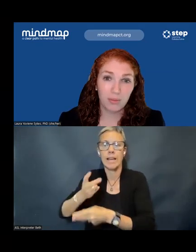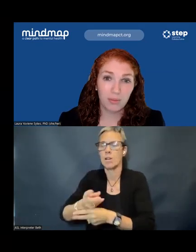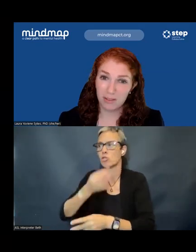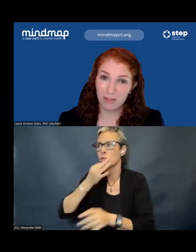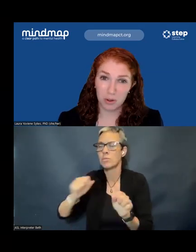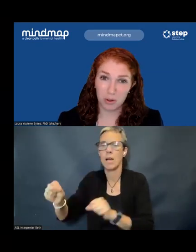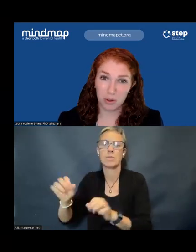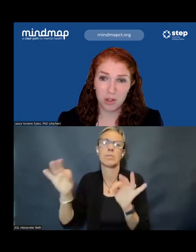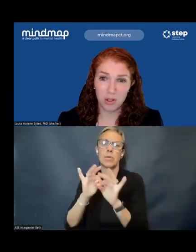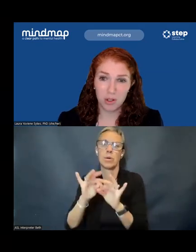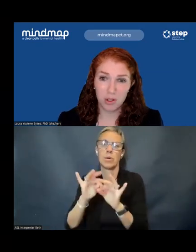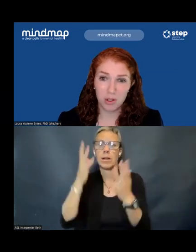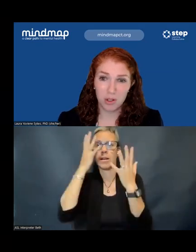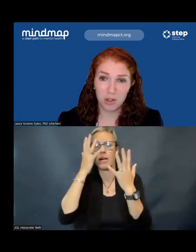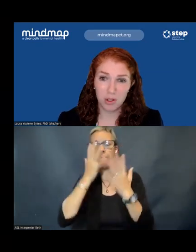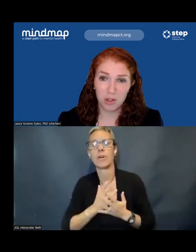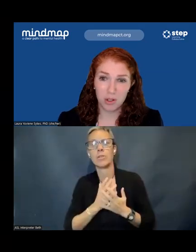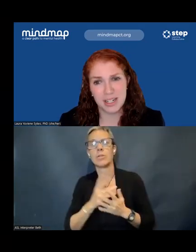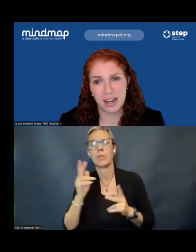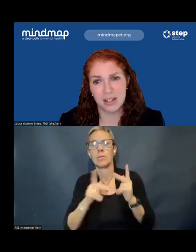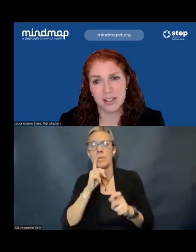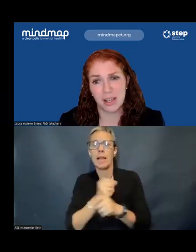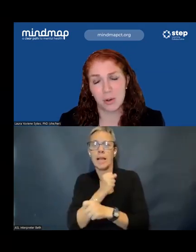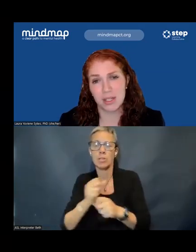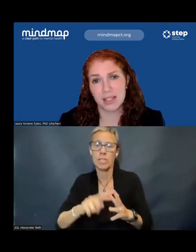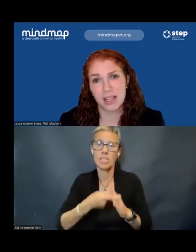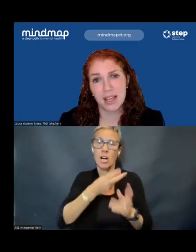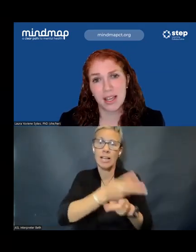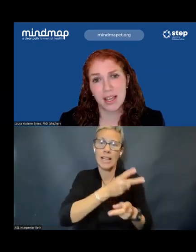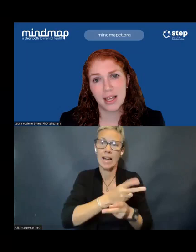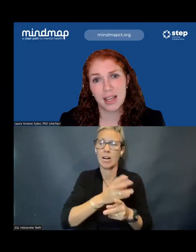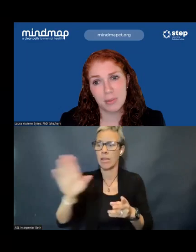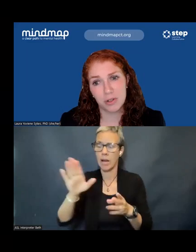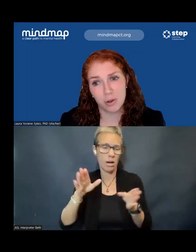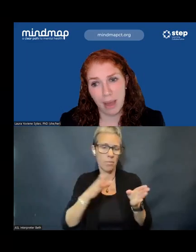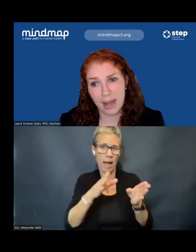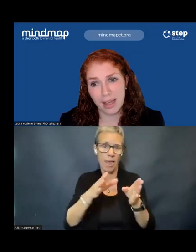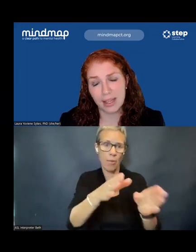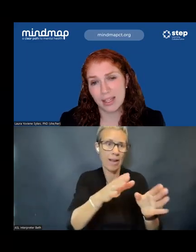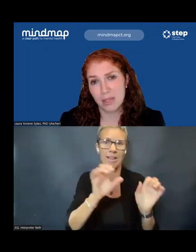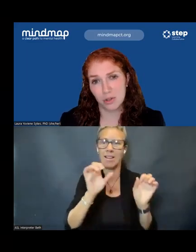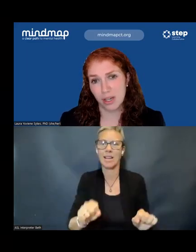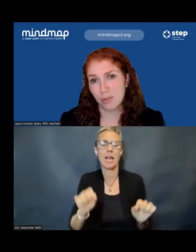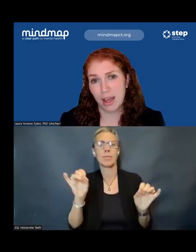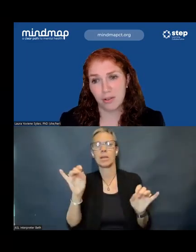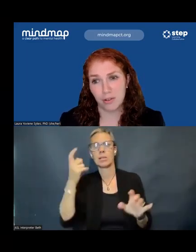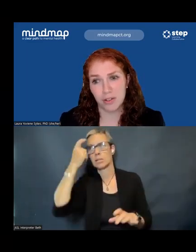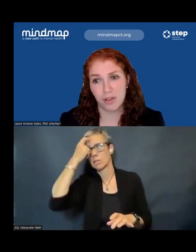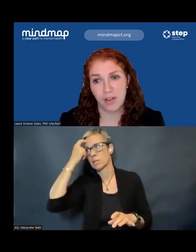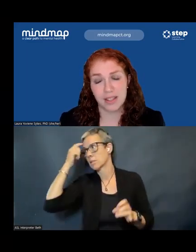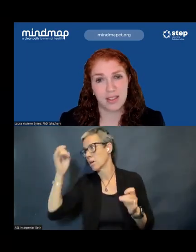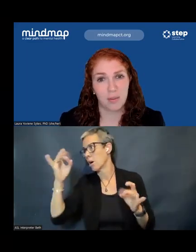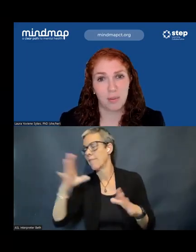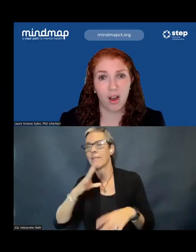when many folks do enter care, their pathways to care in psychosis can oftentimes be traumatic, be triggered by